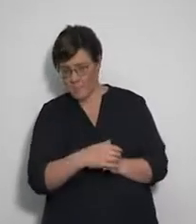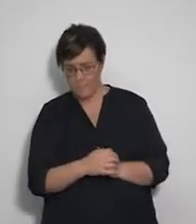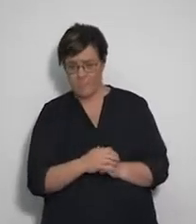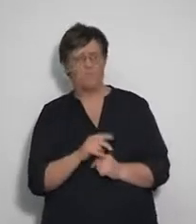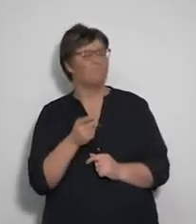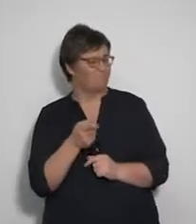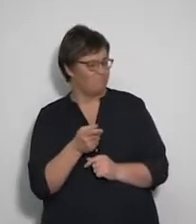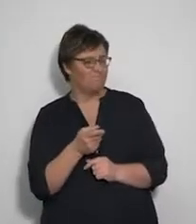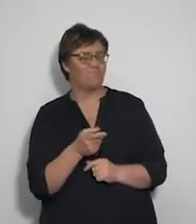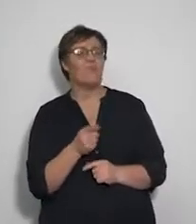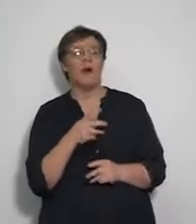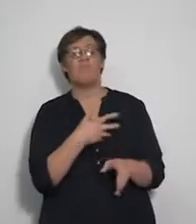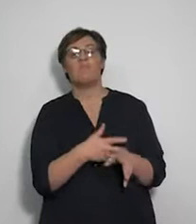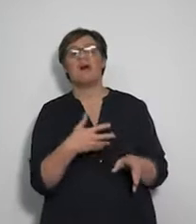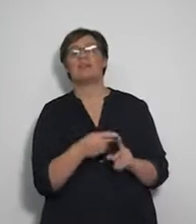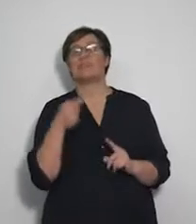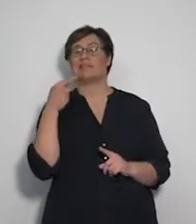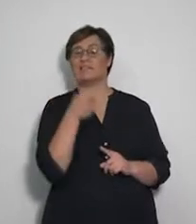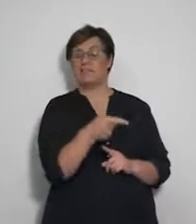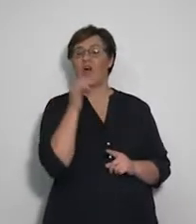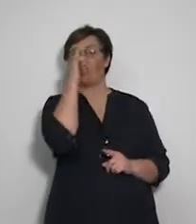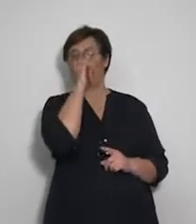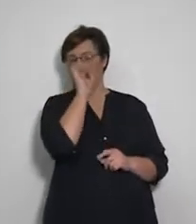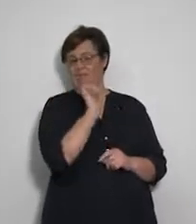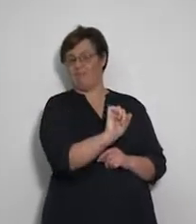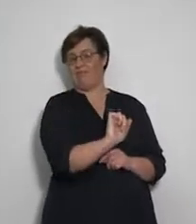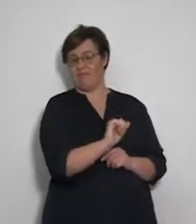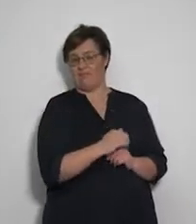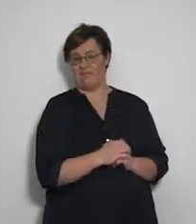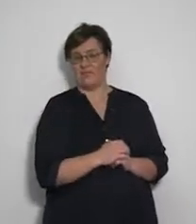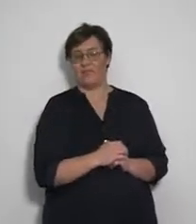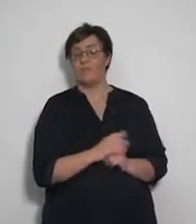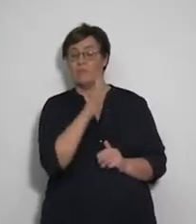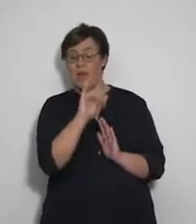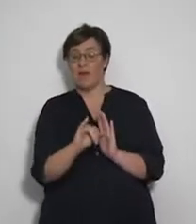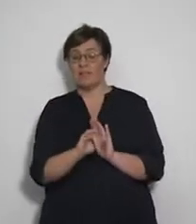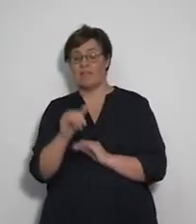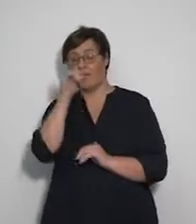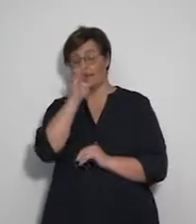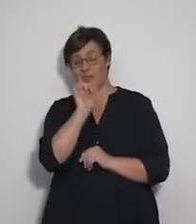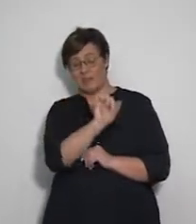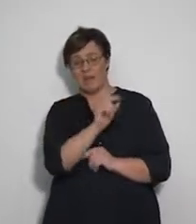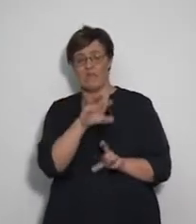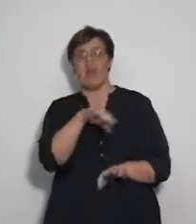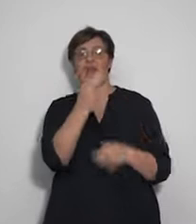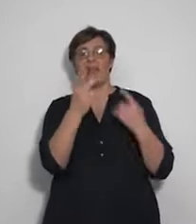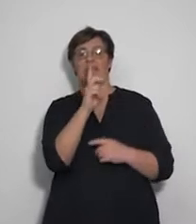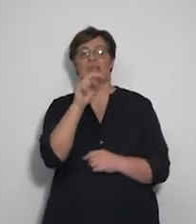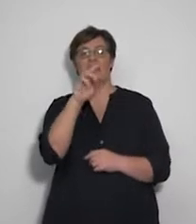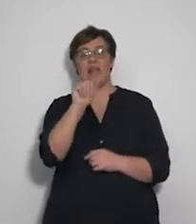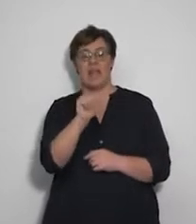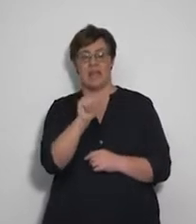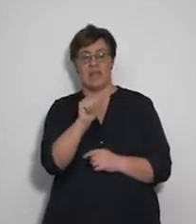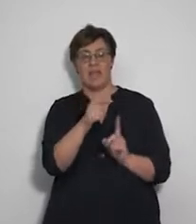They suspected that the blood was that of a criminal. To identify the criminal, they analyzed a